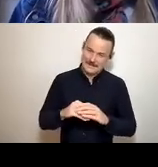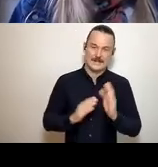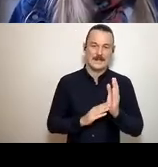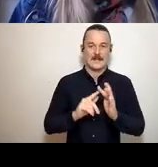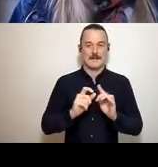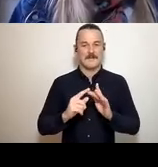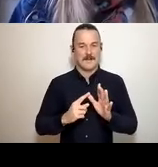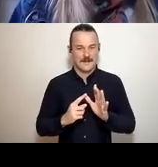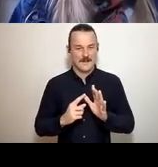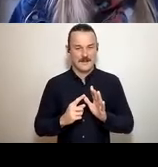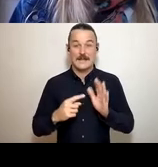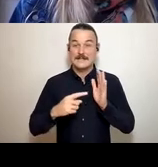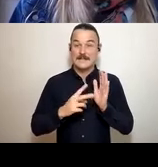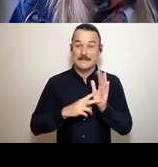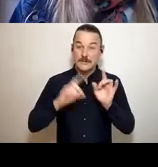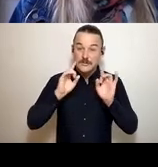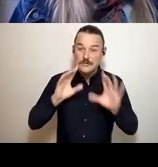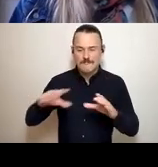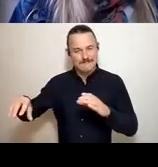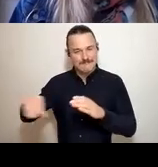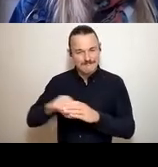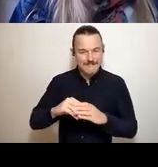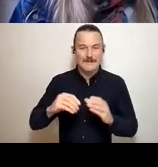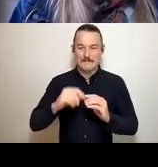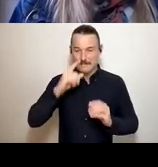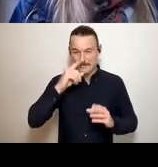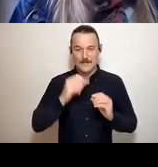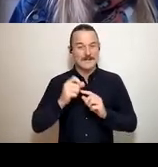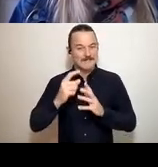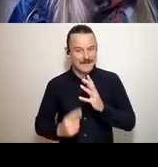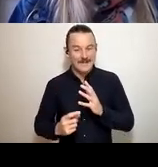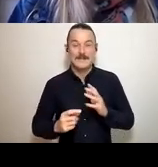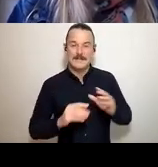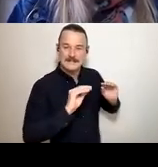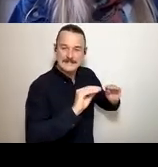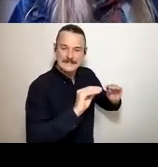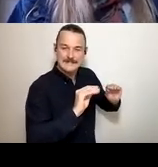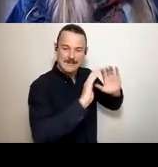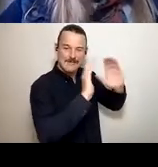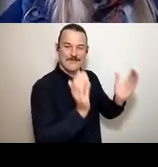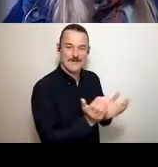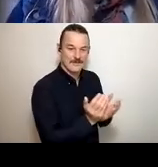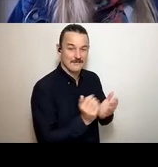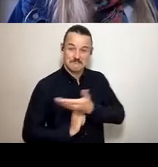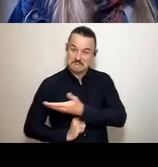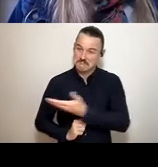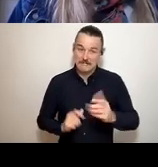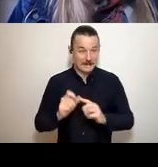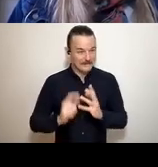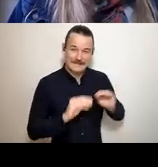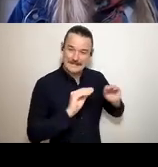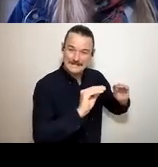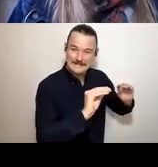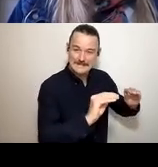questioning things on disability and educating the mainstream about disability. And we're starting to see, you know, even newsreaders just in